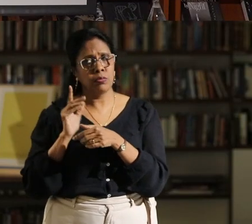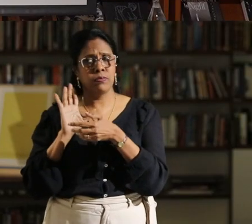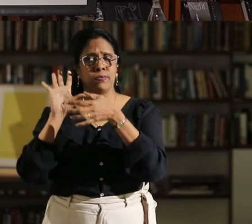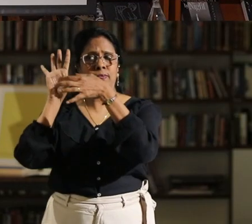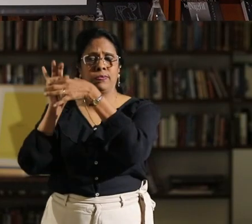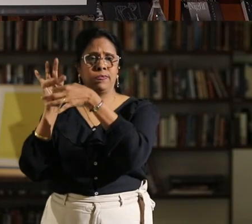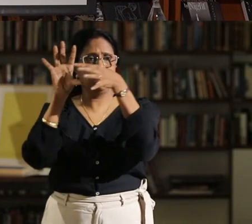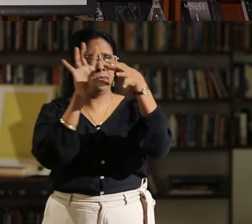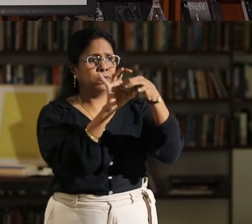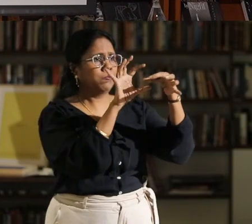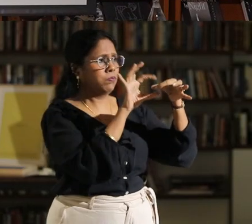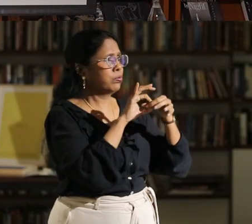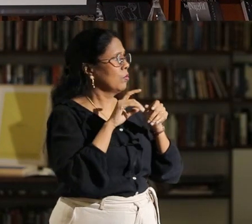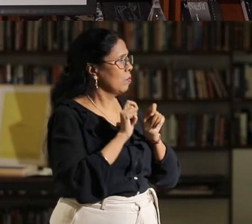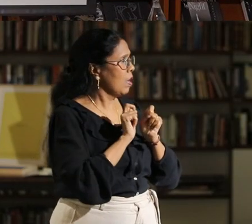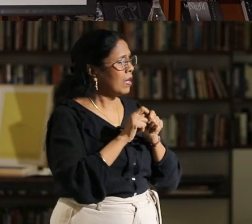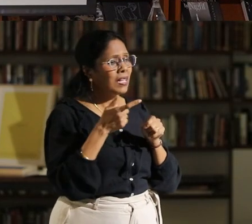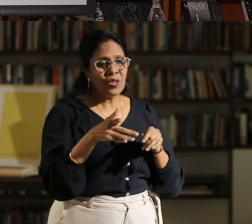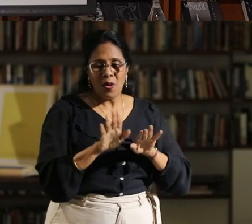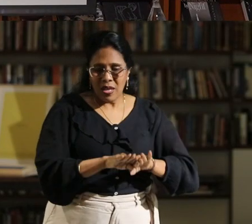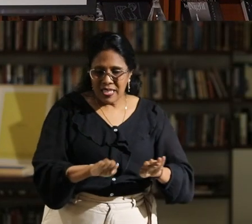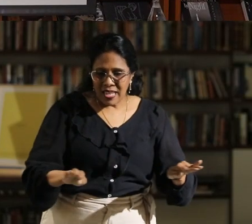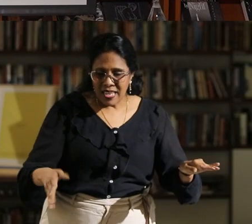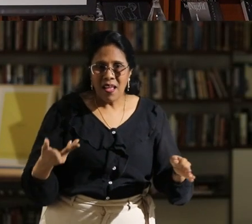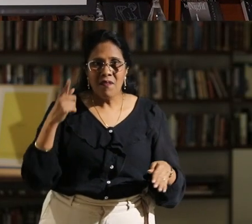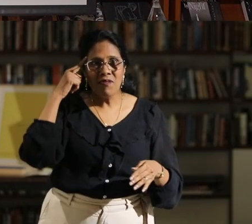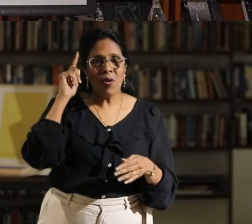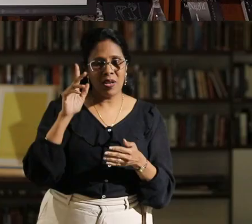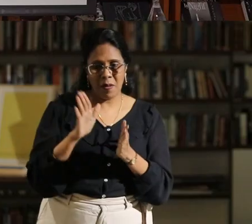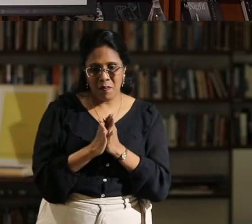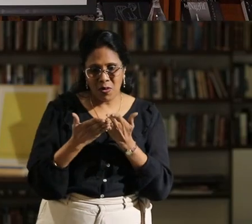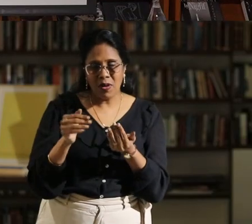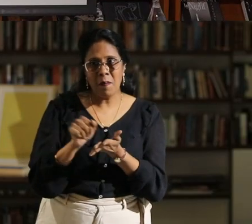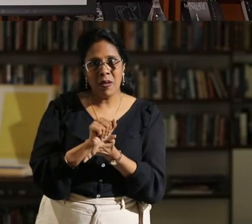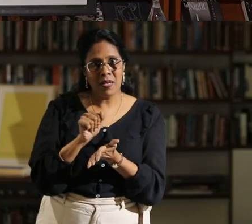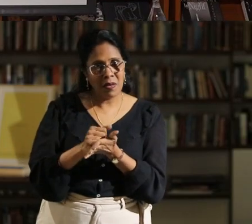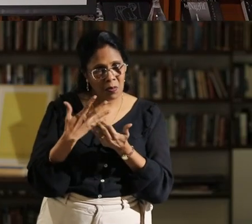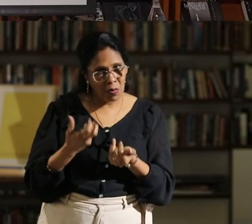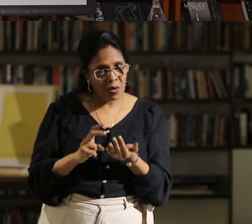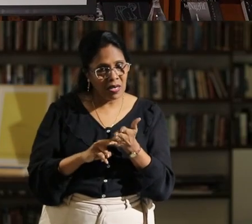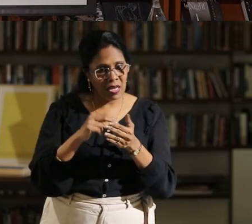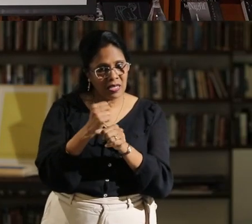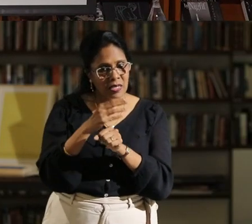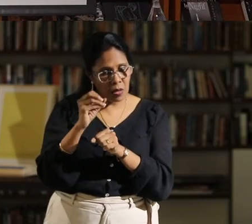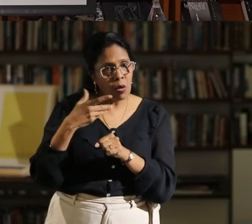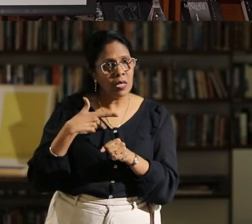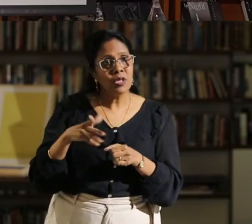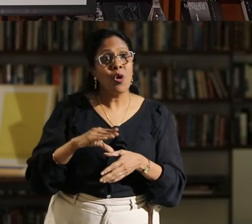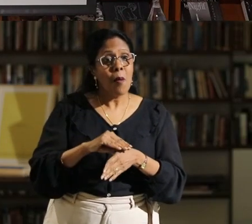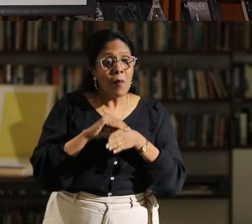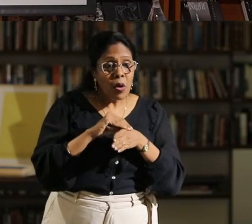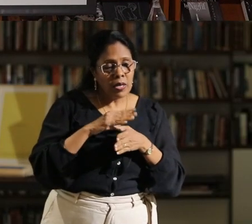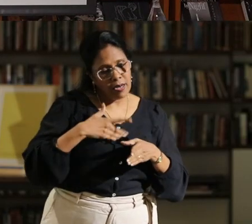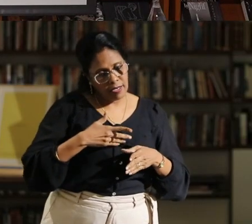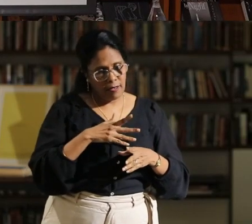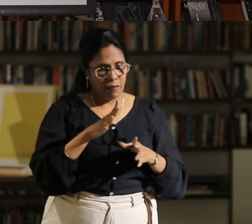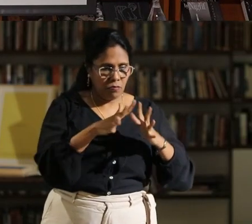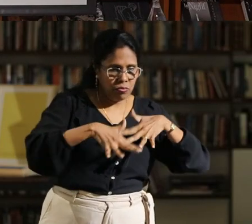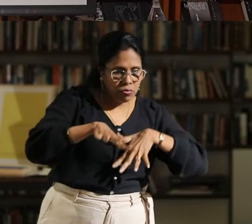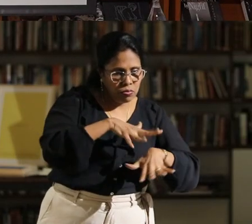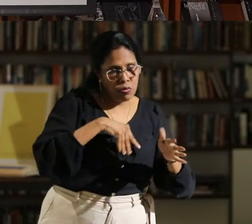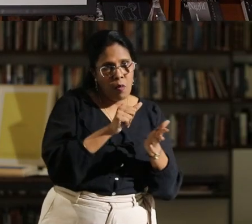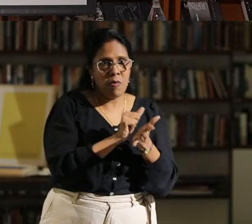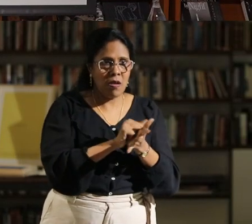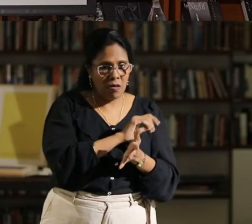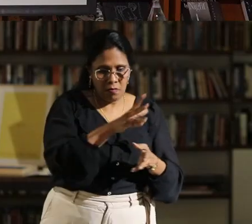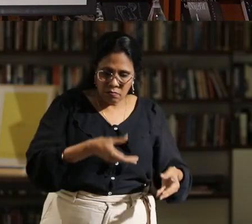we like there are some NGOs who want to print books for children, so we give them the content and then it reaches out into many of these school